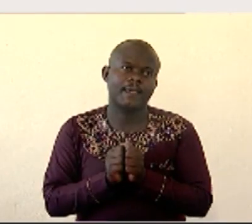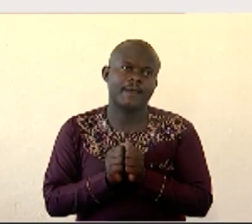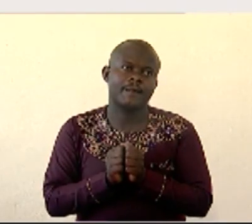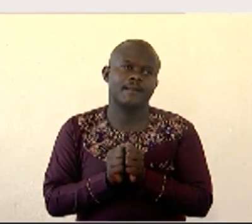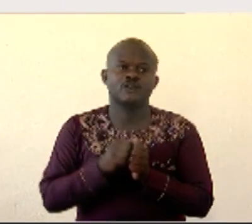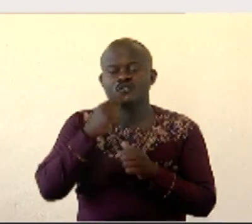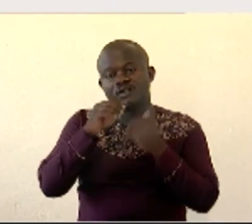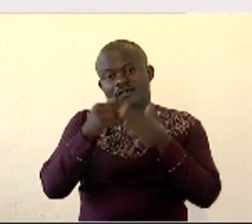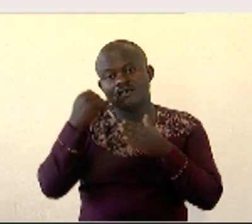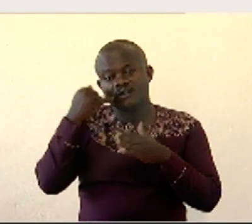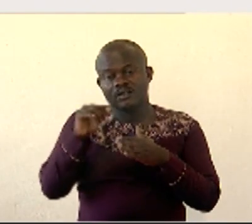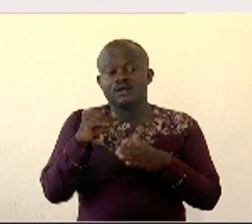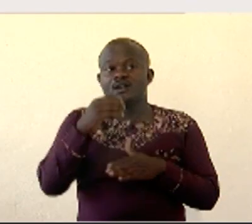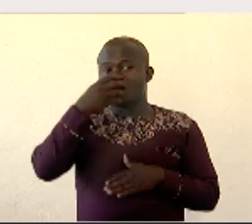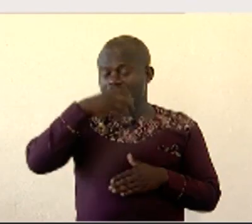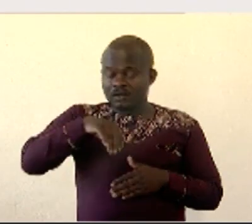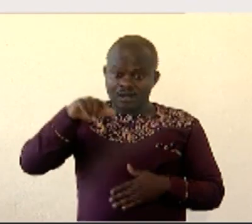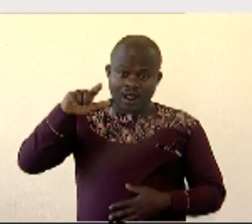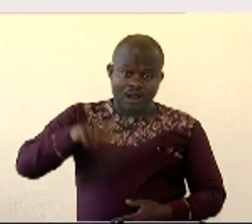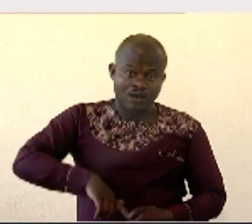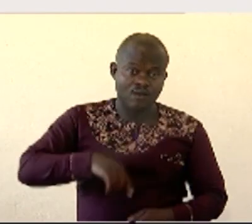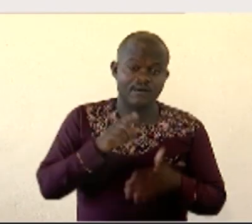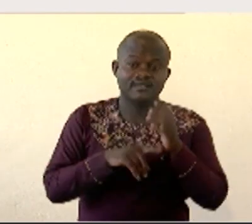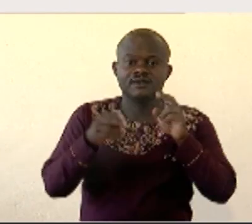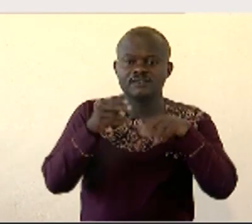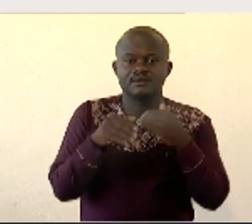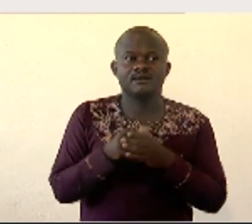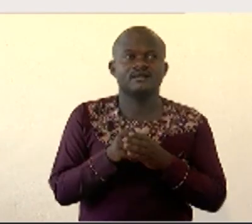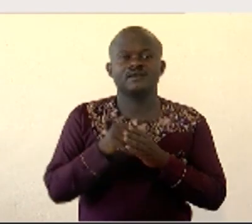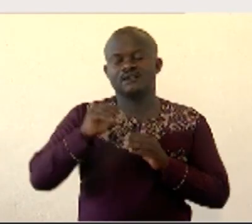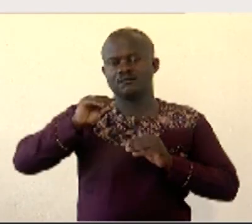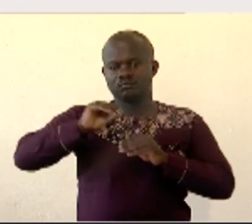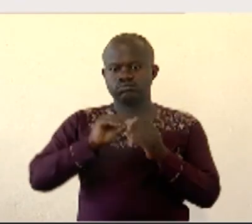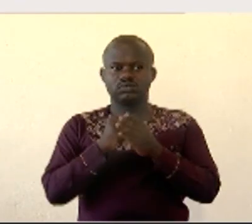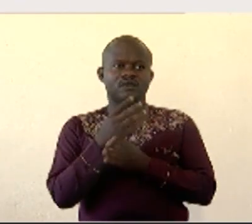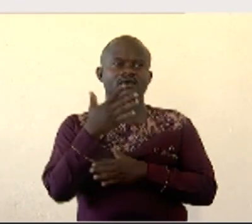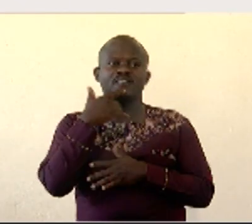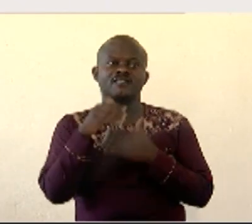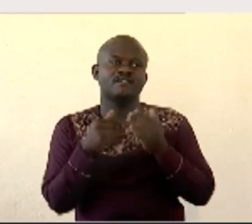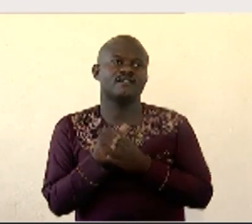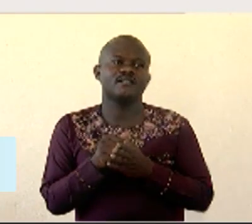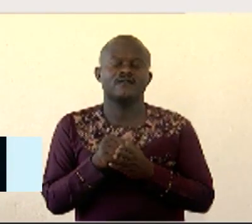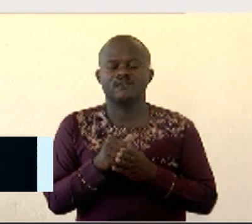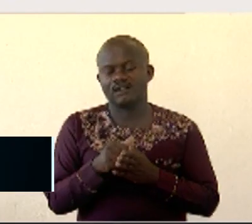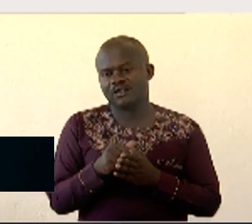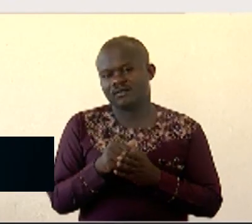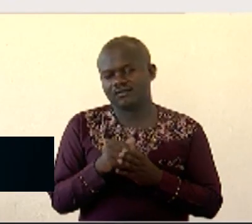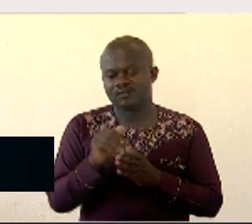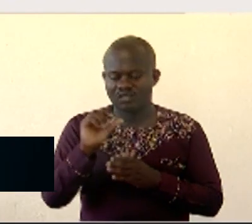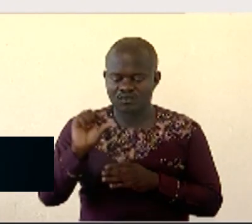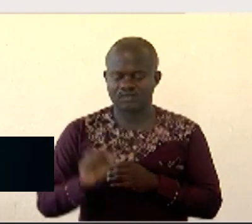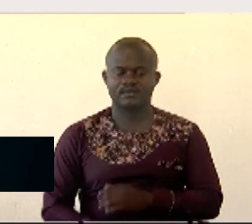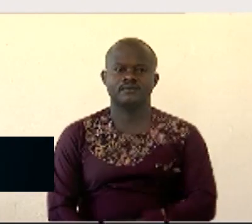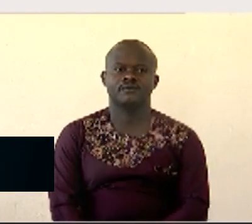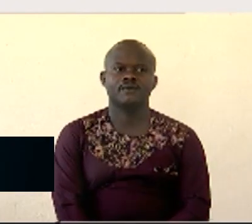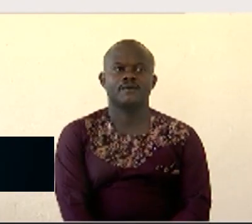So if temperature are low, what happens? Plants' photosynthesis is very slow, That is very clear.